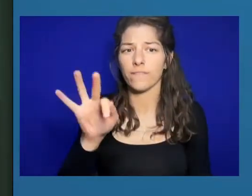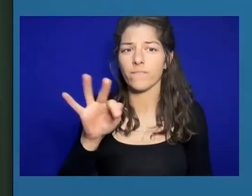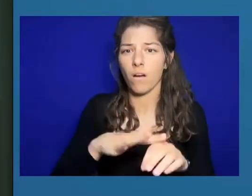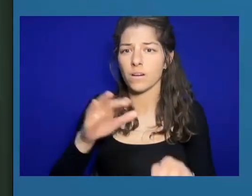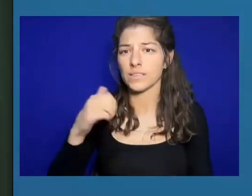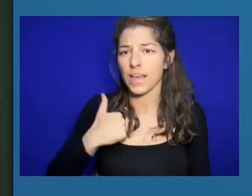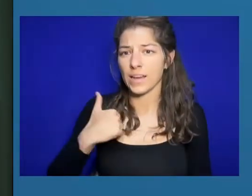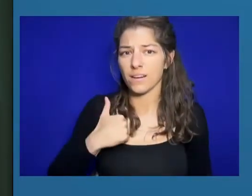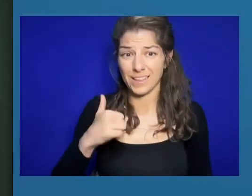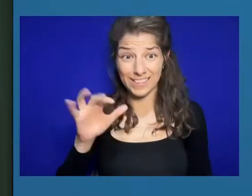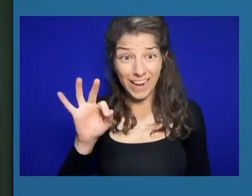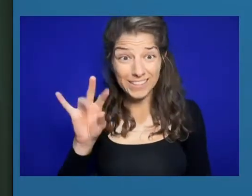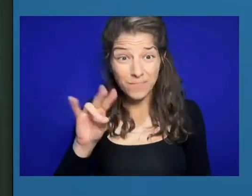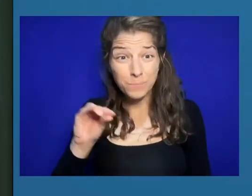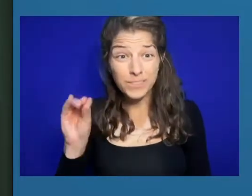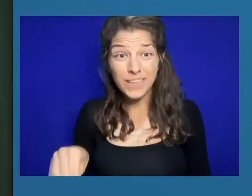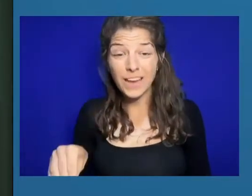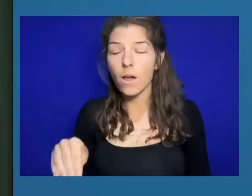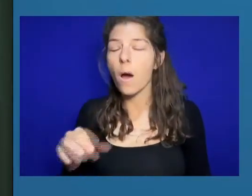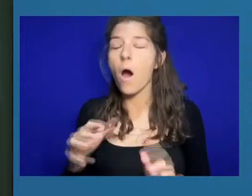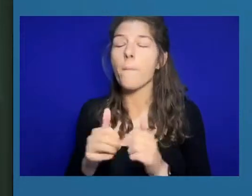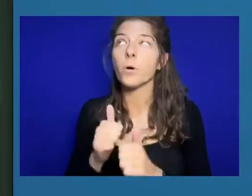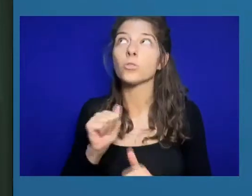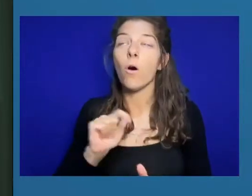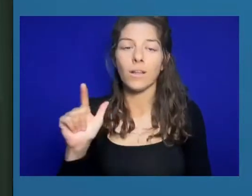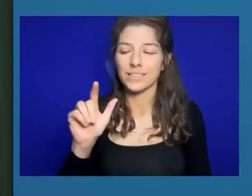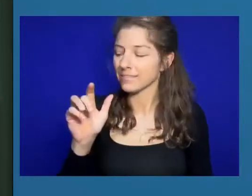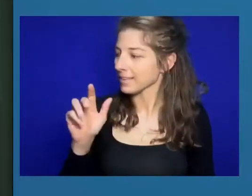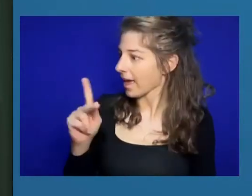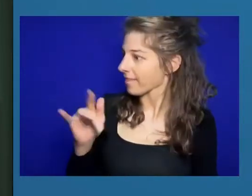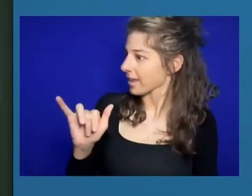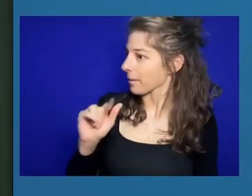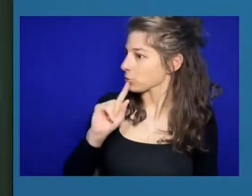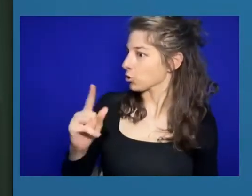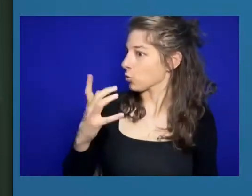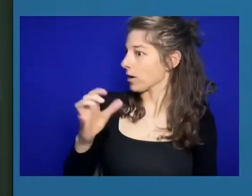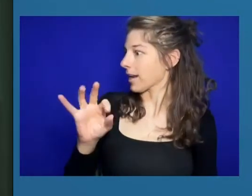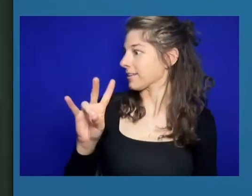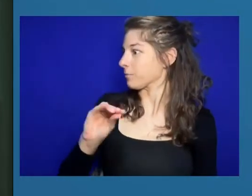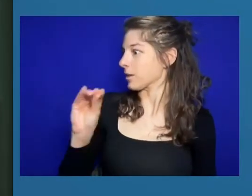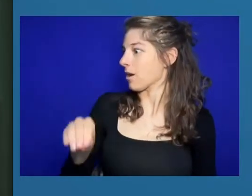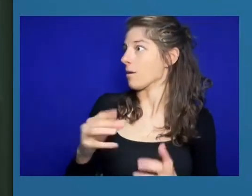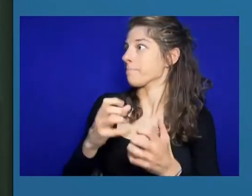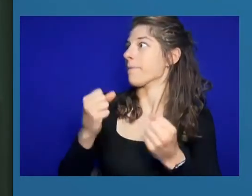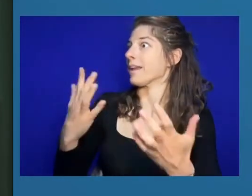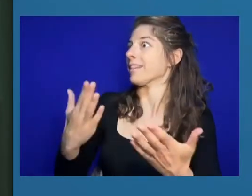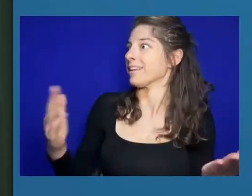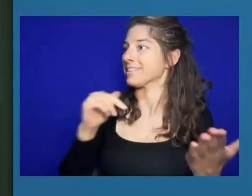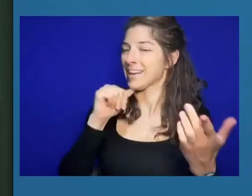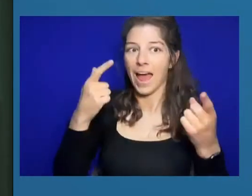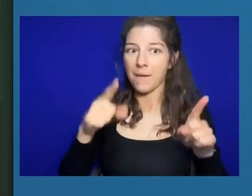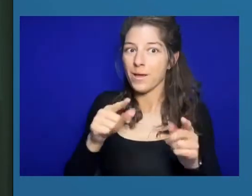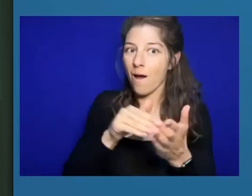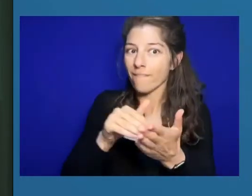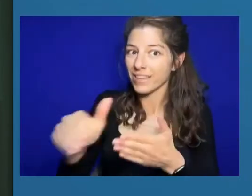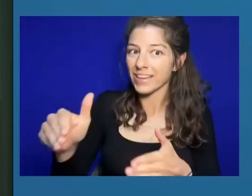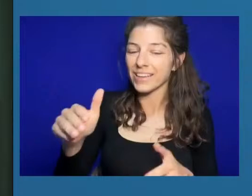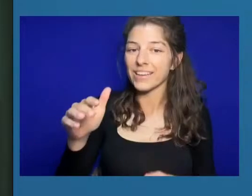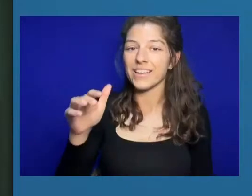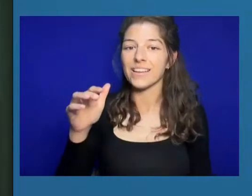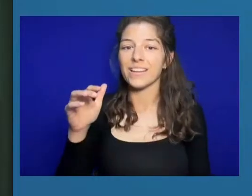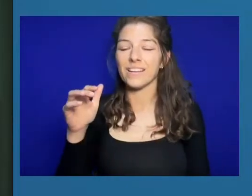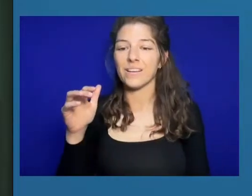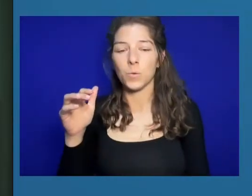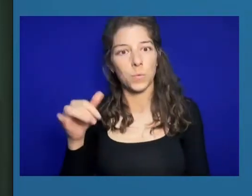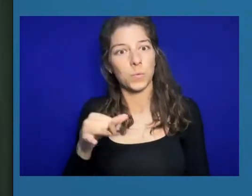ever get 97% on anything? I'm sure, Kathy, you'd love to have 97% on a lot of things. It doesn't happen very often. As a microcosm of